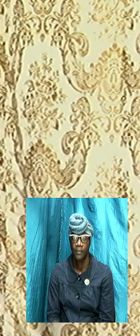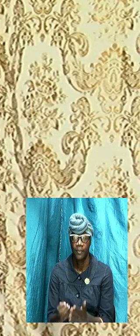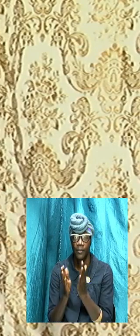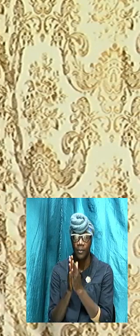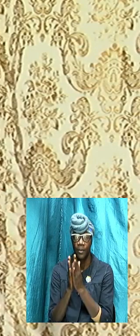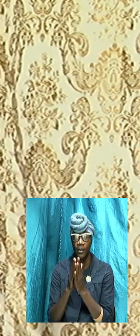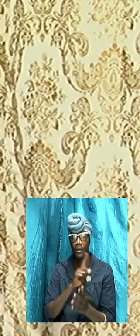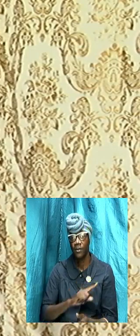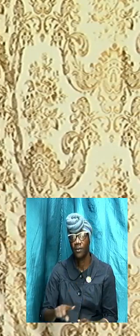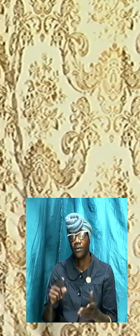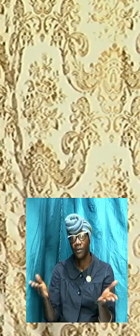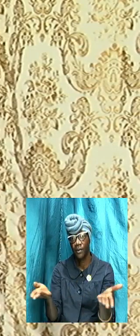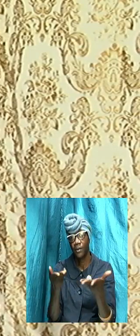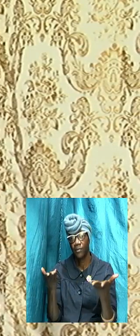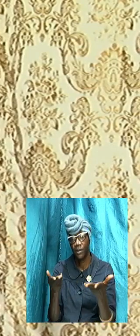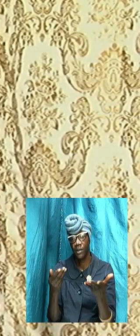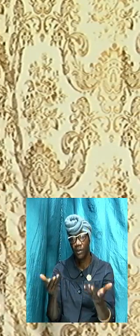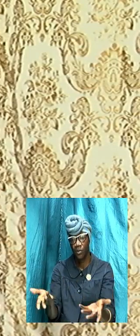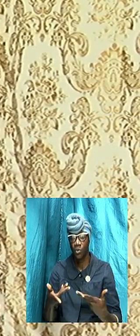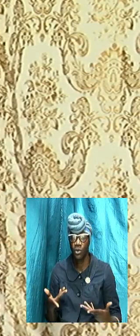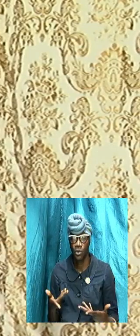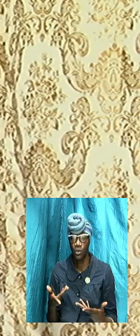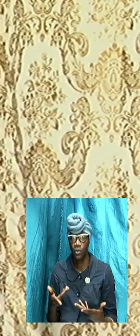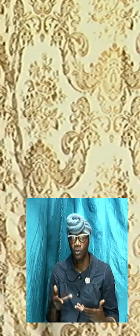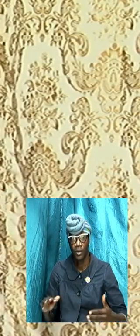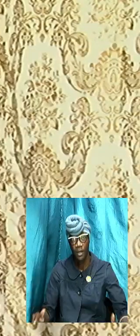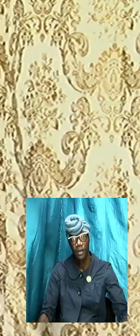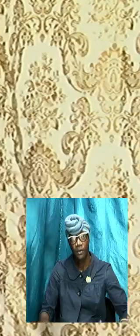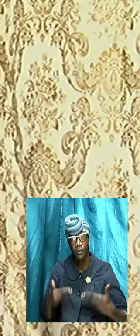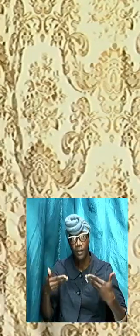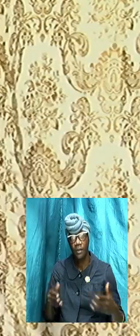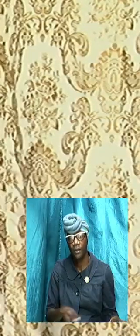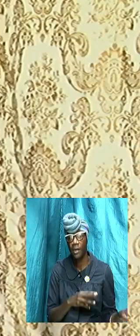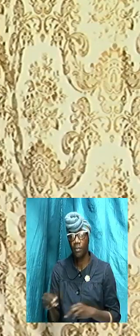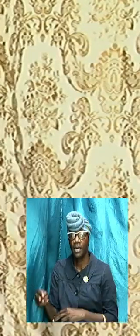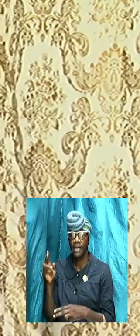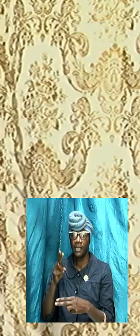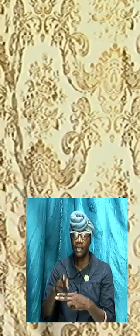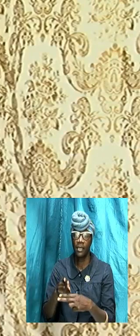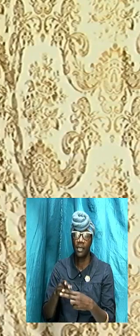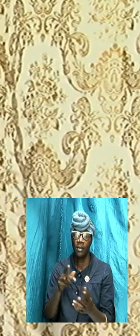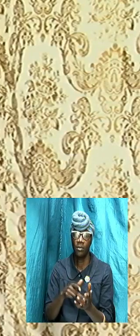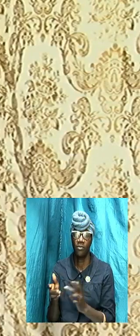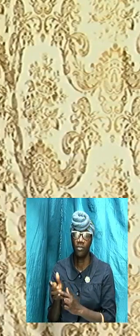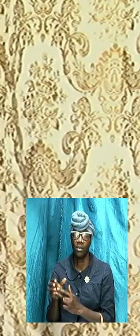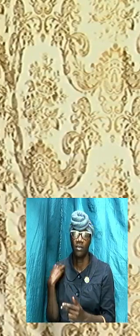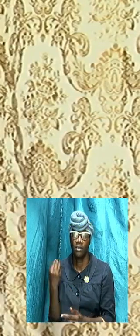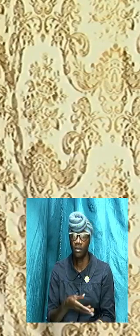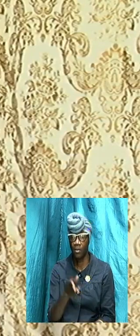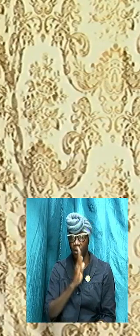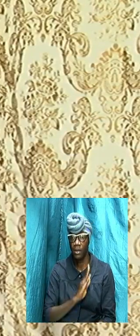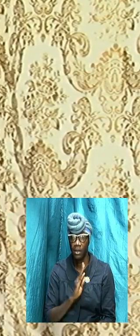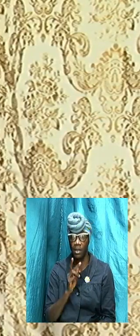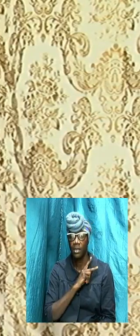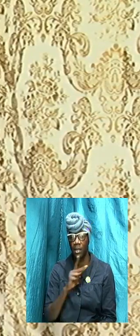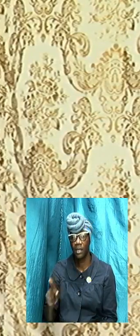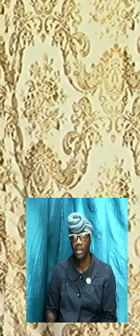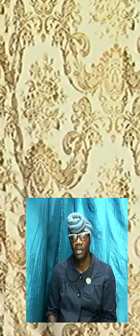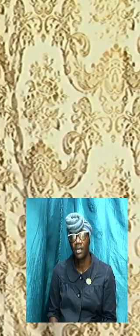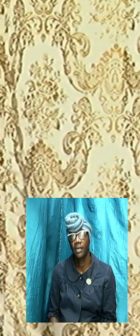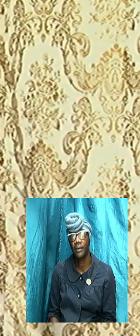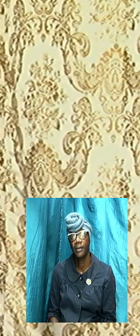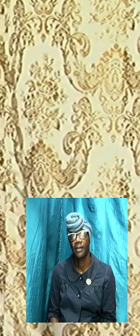Praise the Lord, everybody. I want to greet you in the mighty name of Jesus, our God and our King.